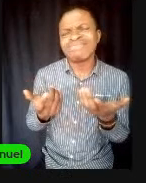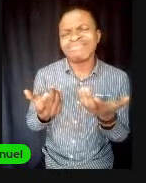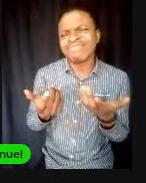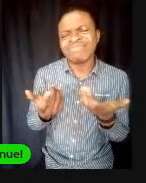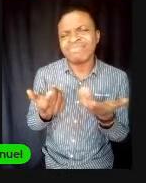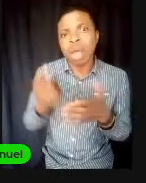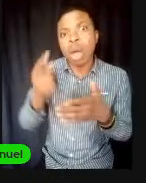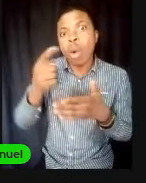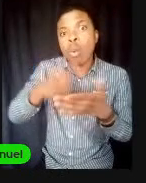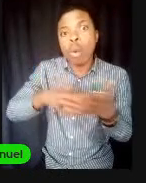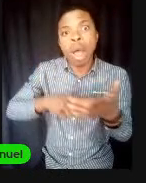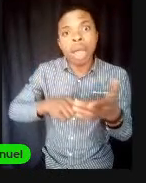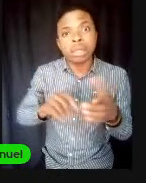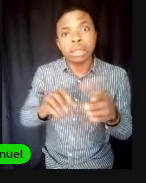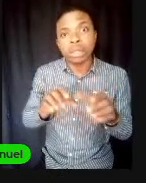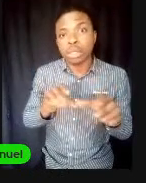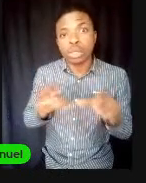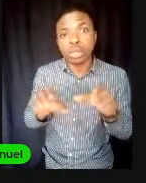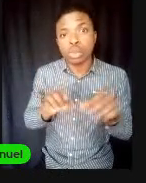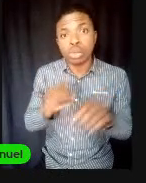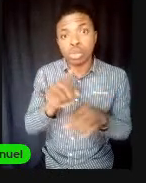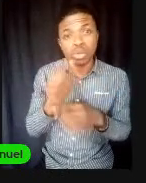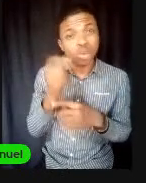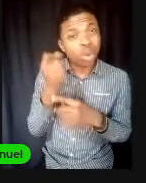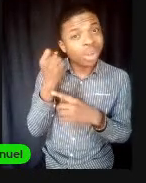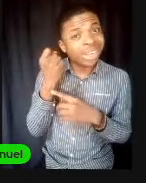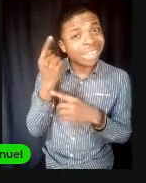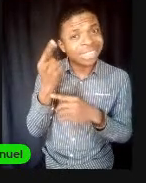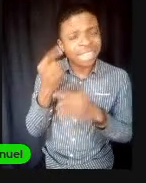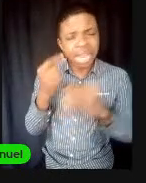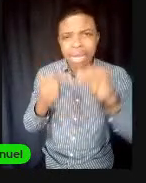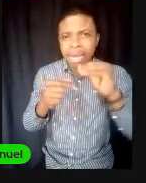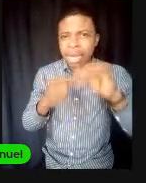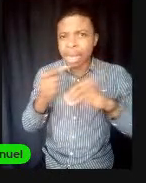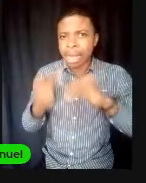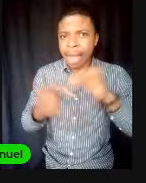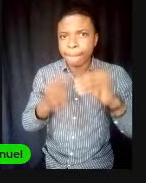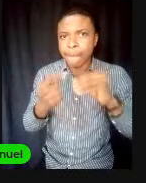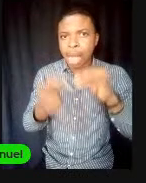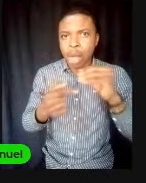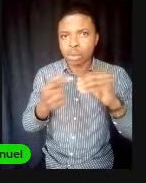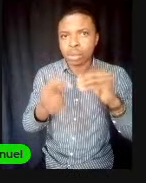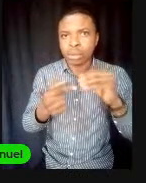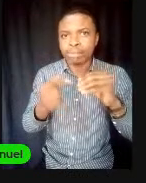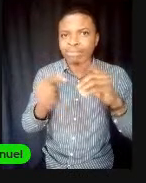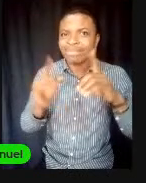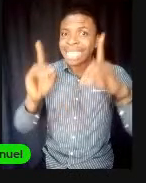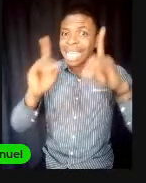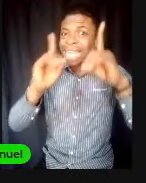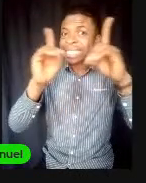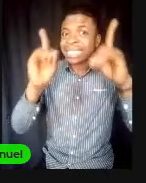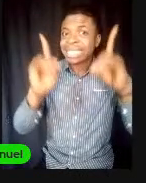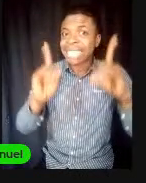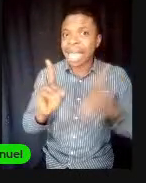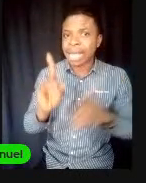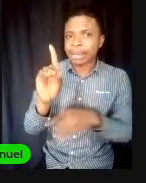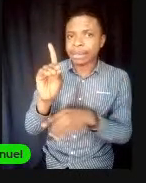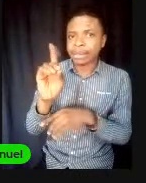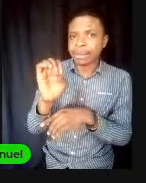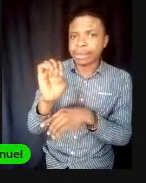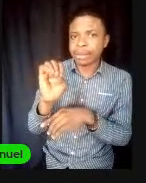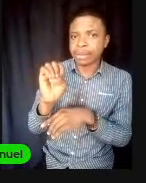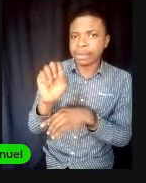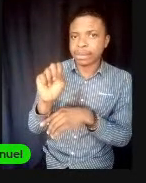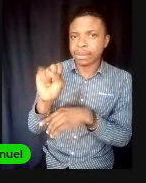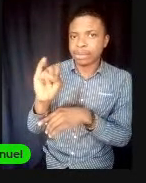own understanding now, I want you to write to explain what you now think it is. How do you understand graphics design? How